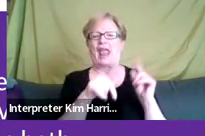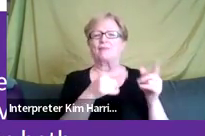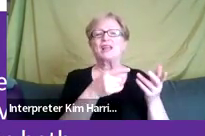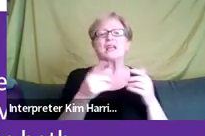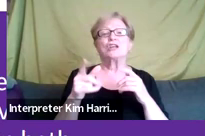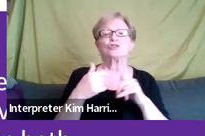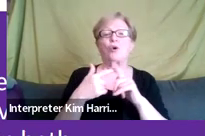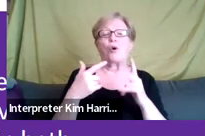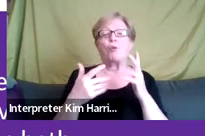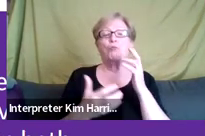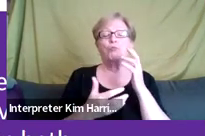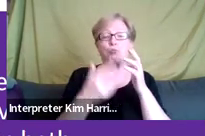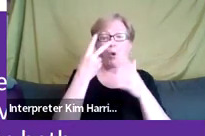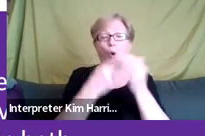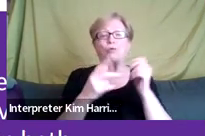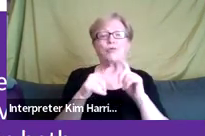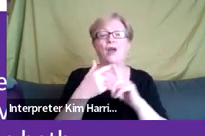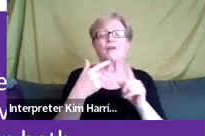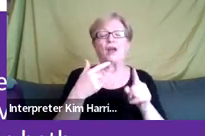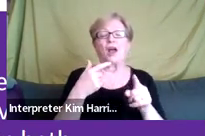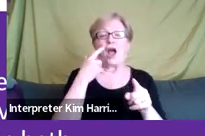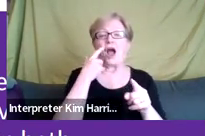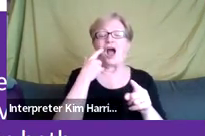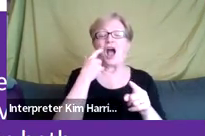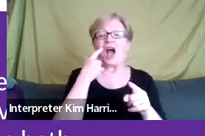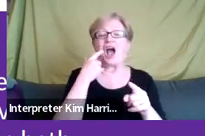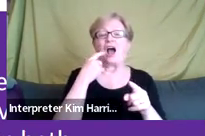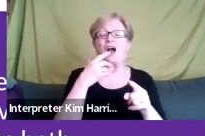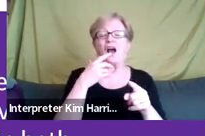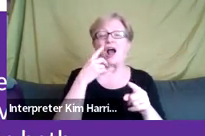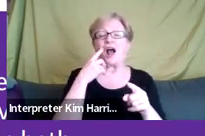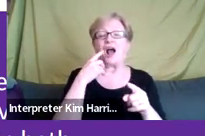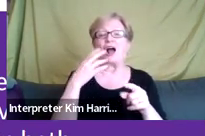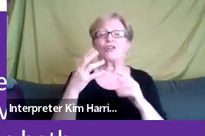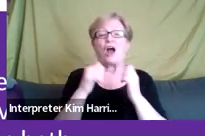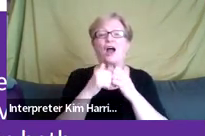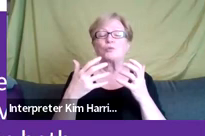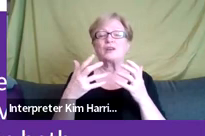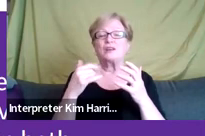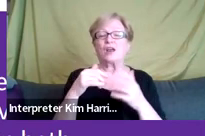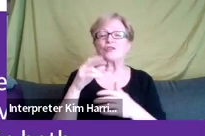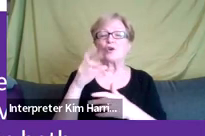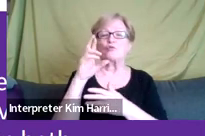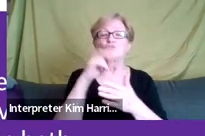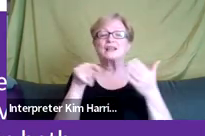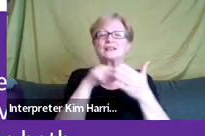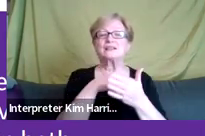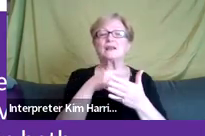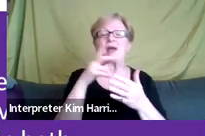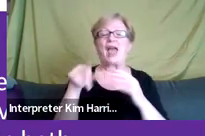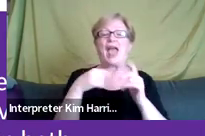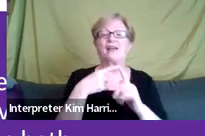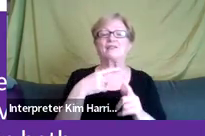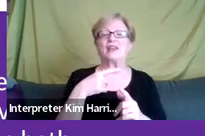both of those fields. And there was a lot of cross when it came to the racism and ableism that I